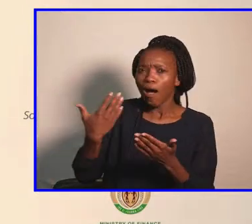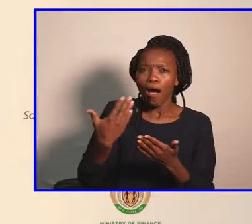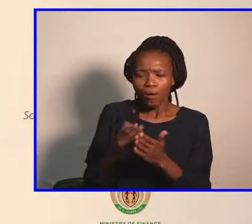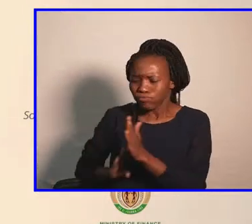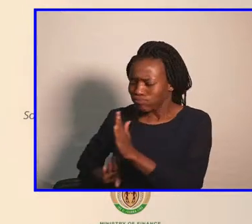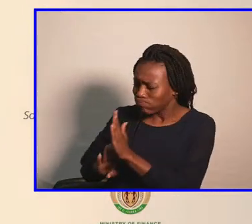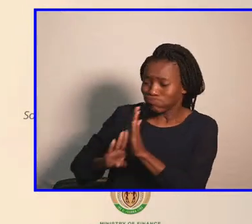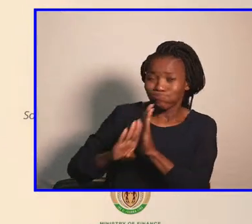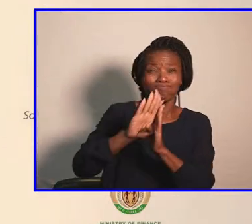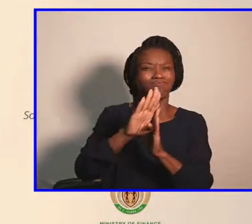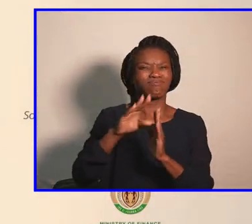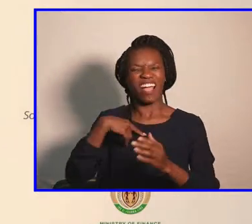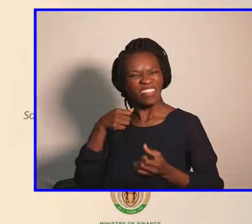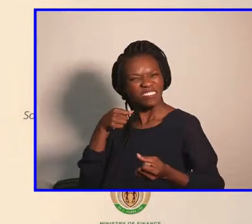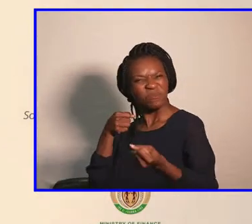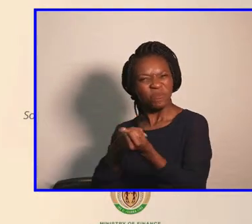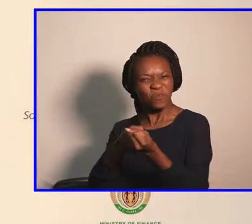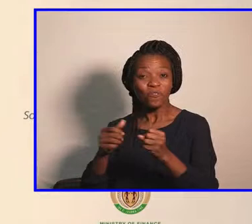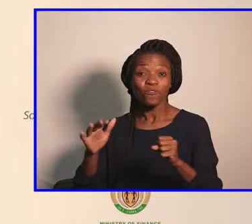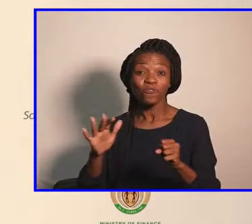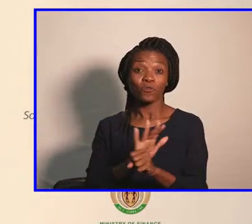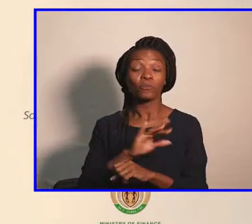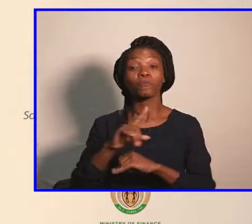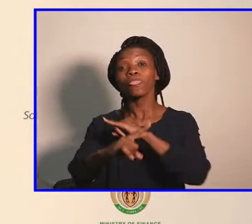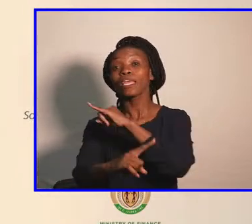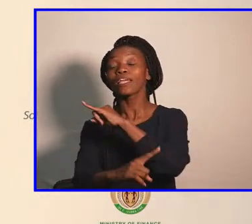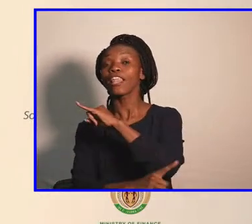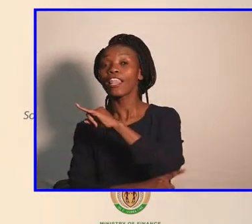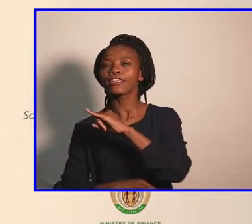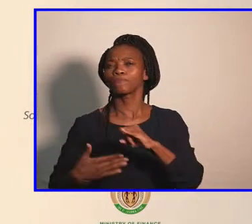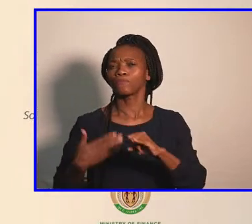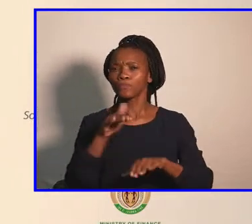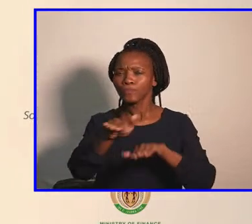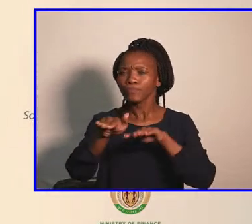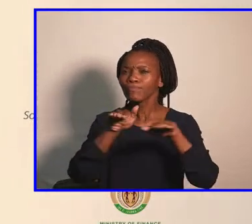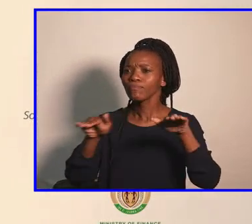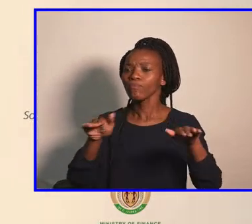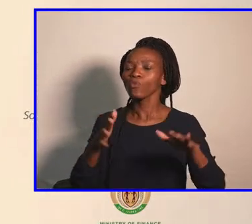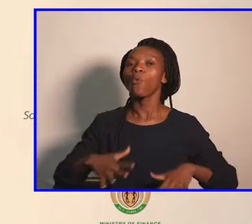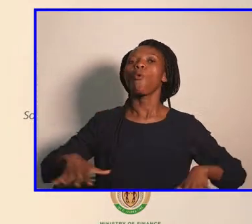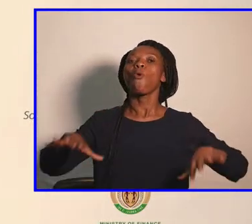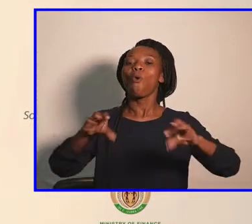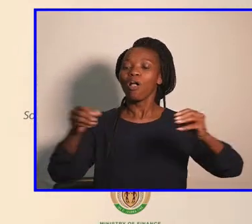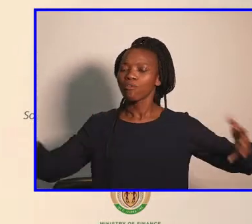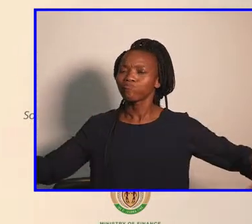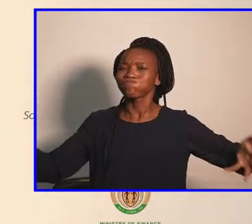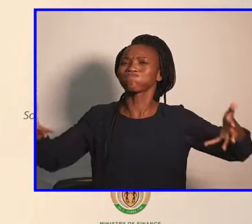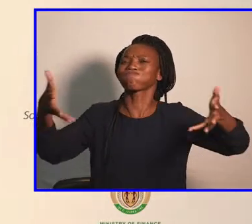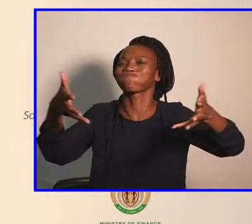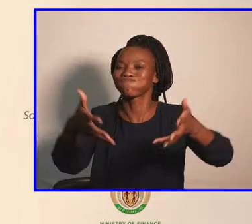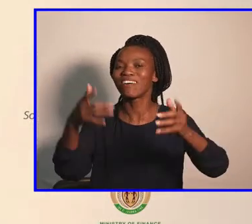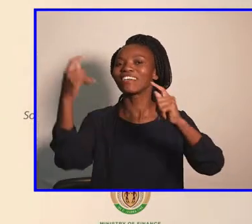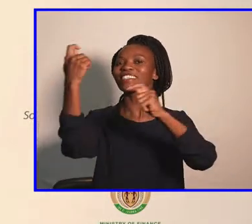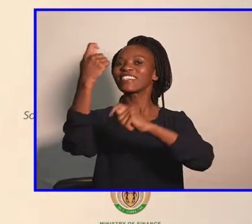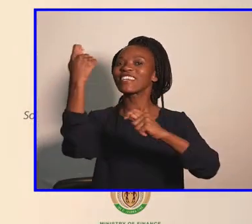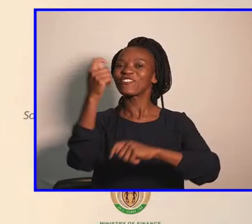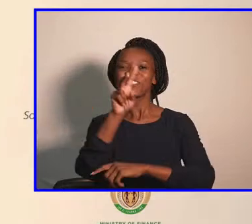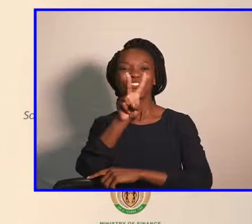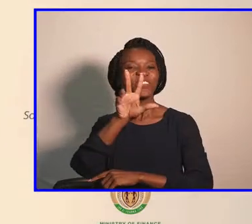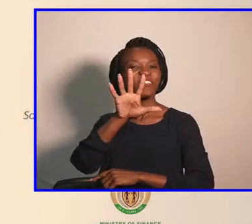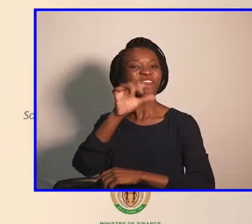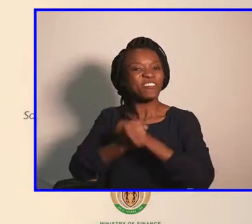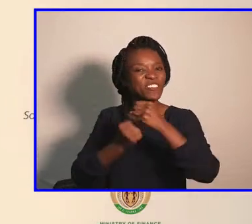support. Lastly, I want to remind all those that have gathered to celebrate the 25th anniversary of